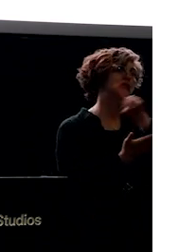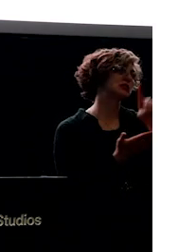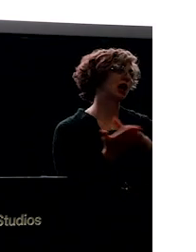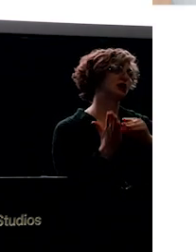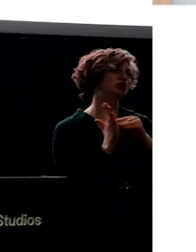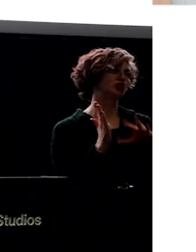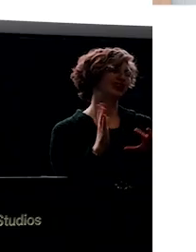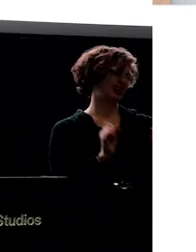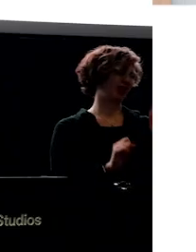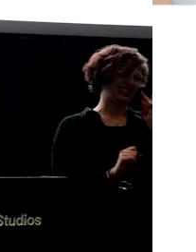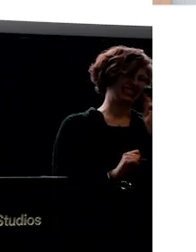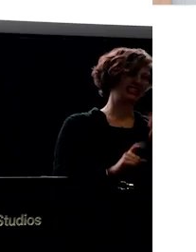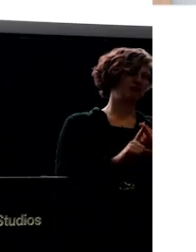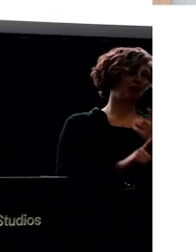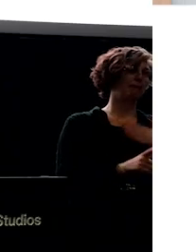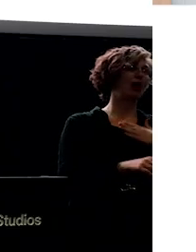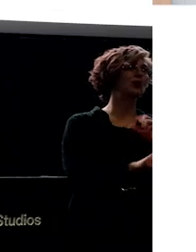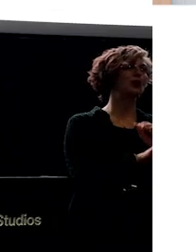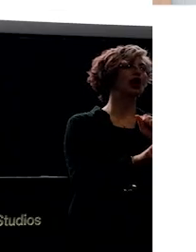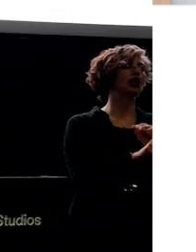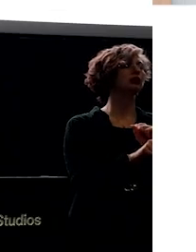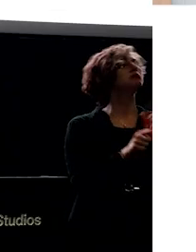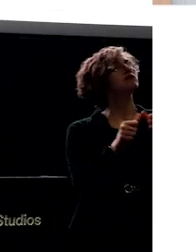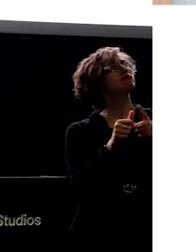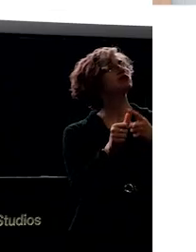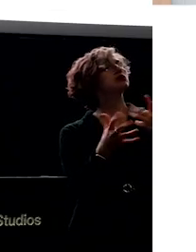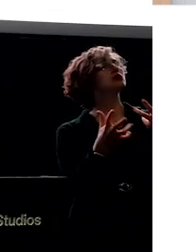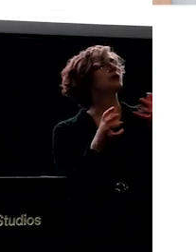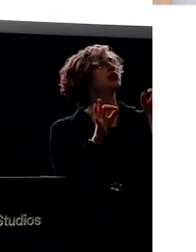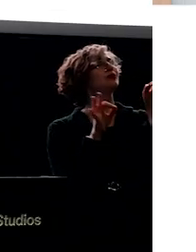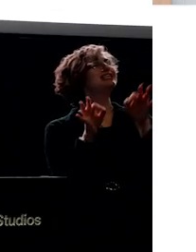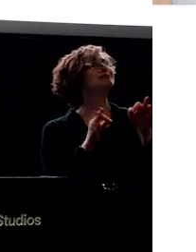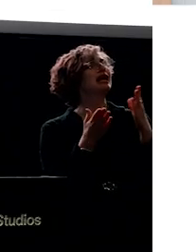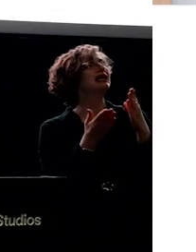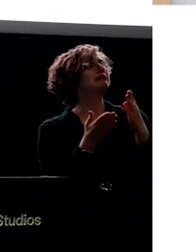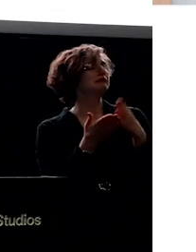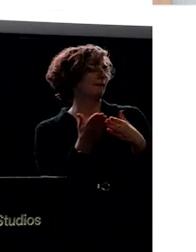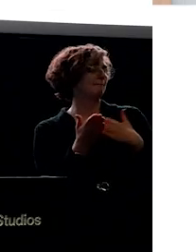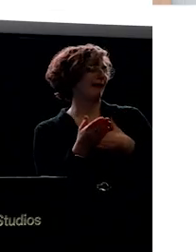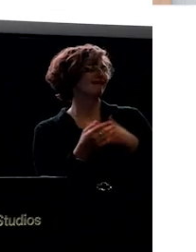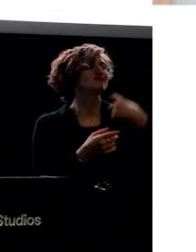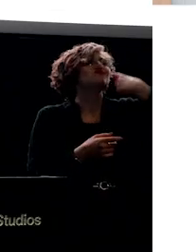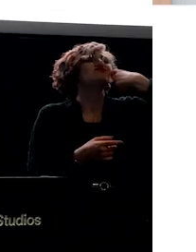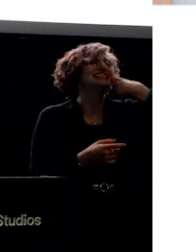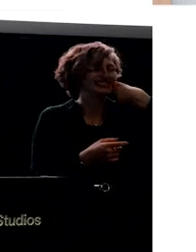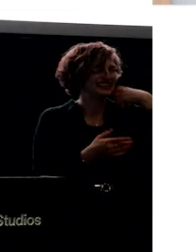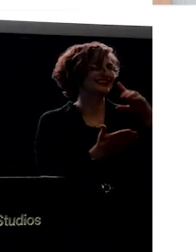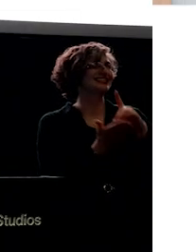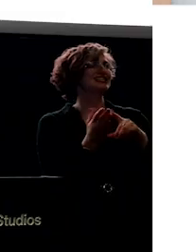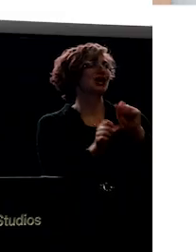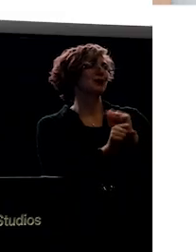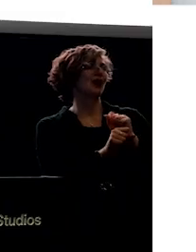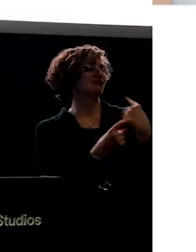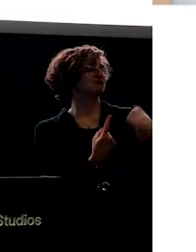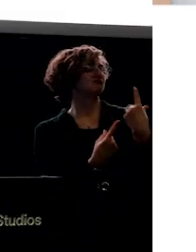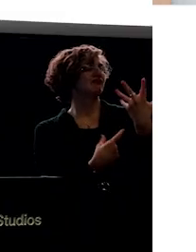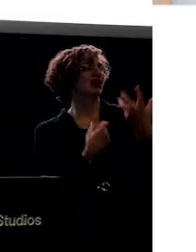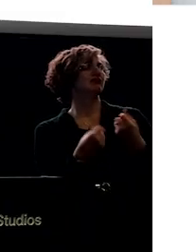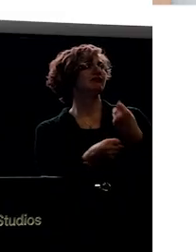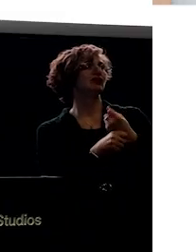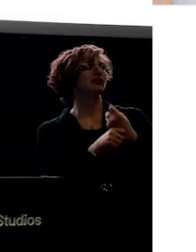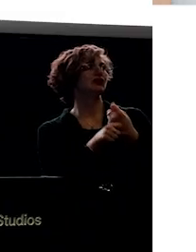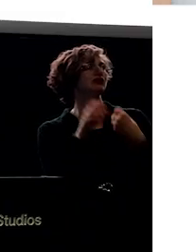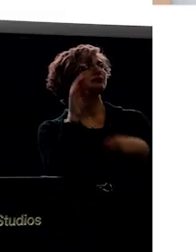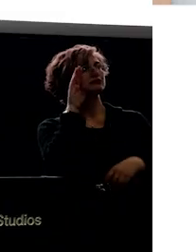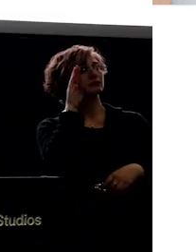into that, I'm going to show you a little bit of what I've done in the most recent, probably 5 years or so. I began my career in the